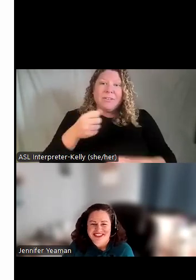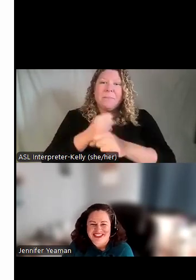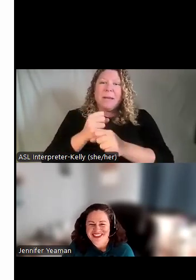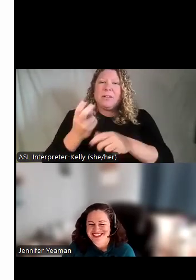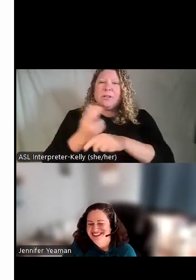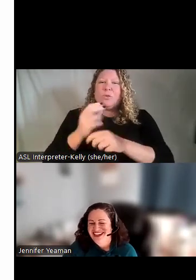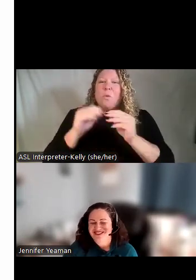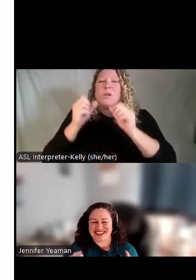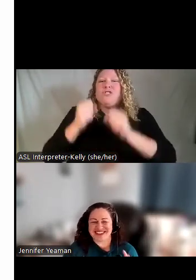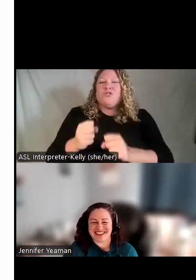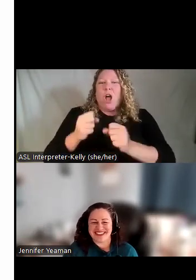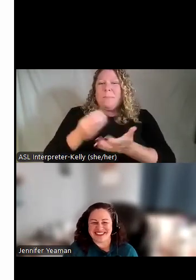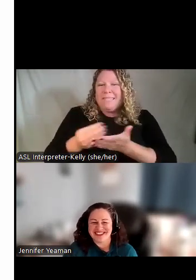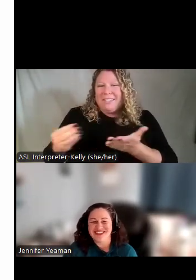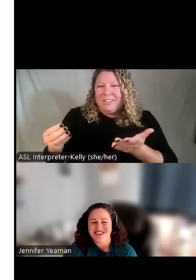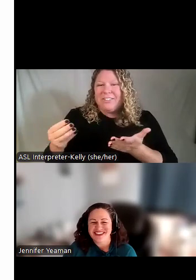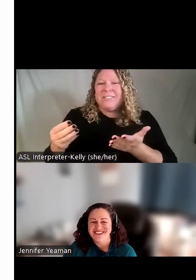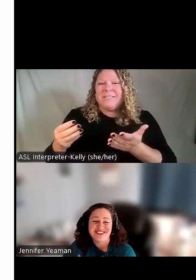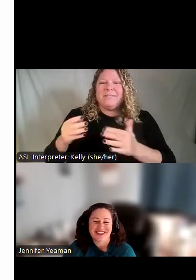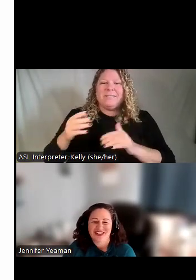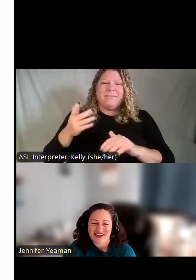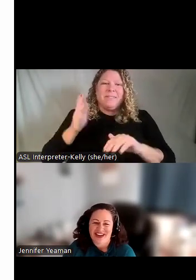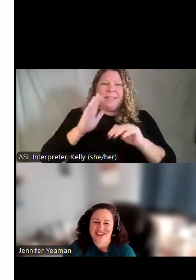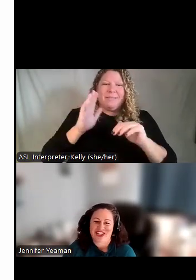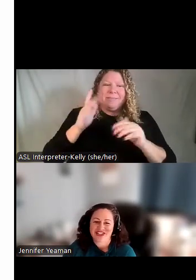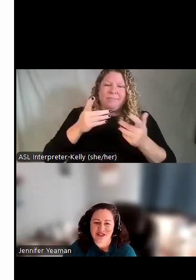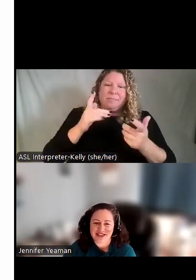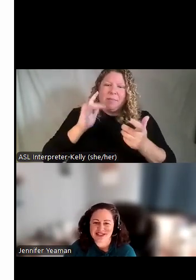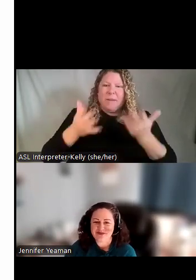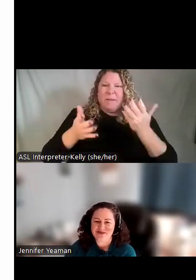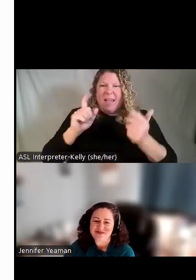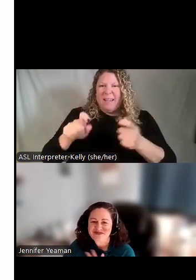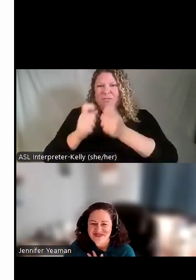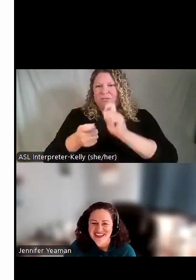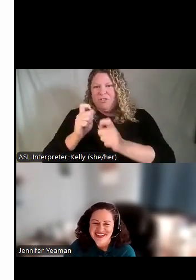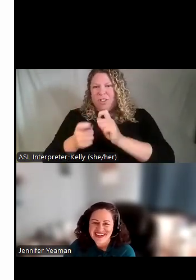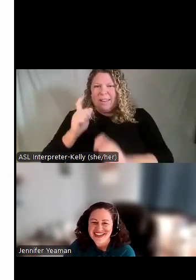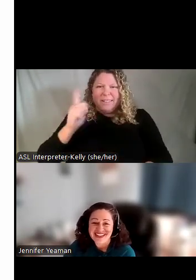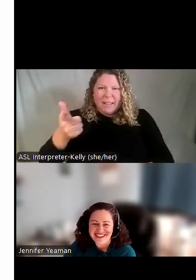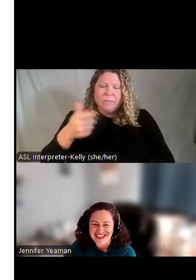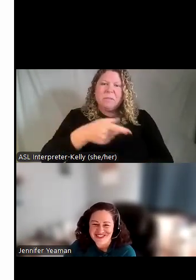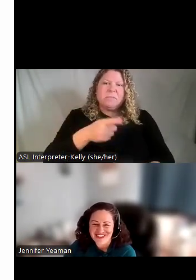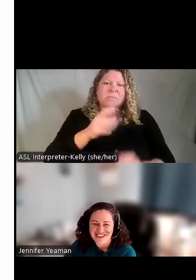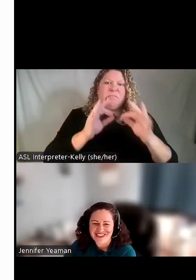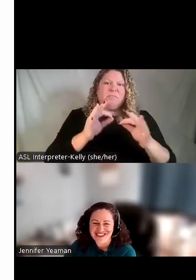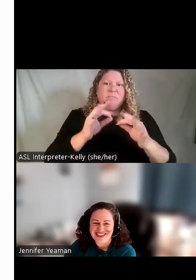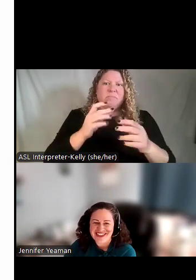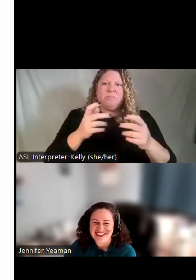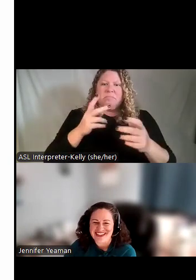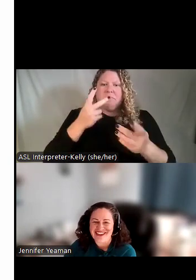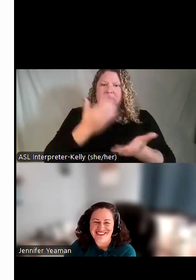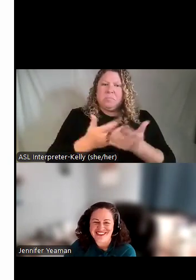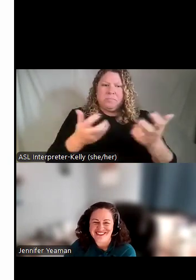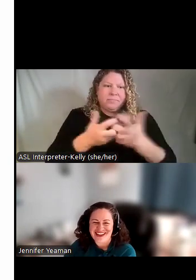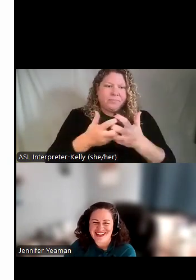versus having to commit to the time to create this tool up front, which we knew we might have to change anyways. Another example local to